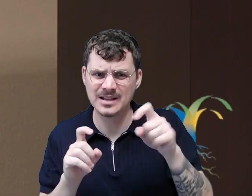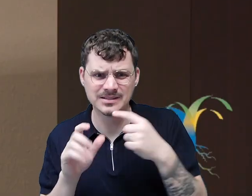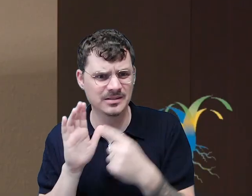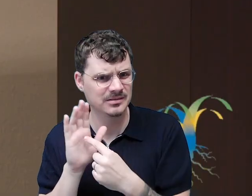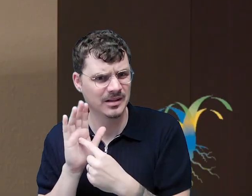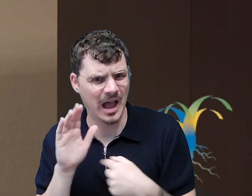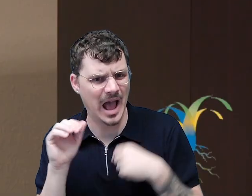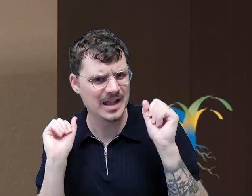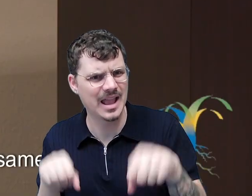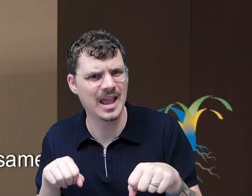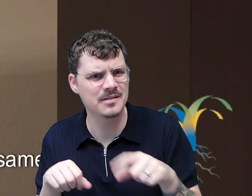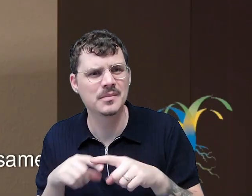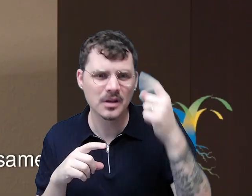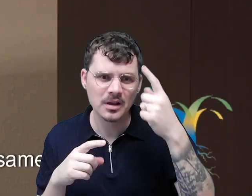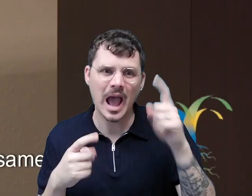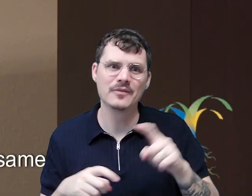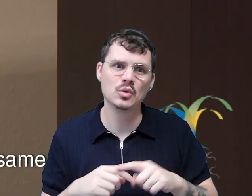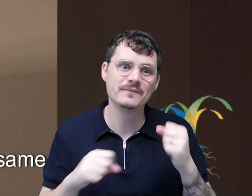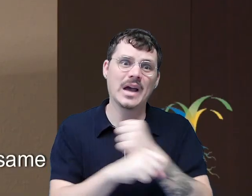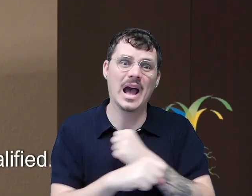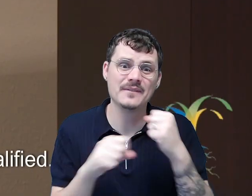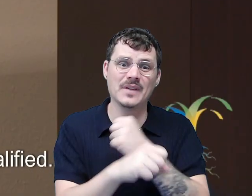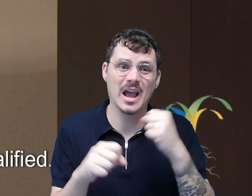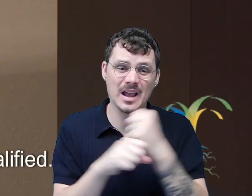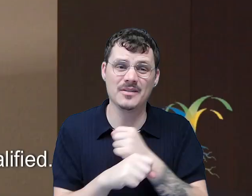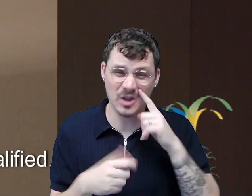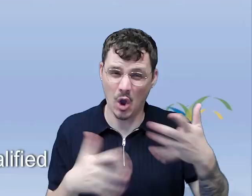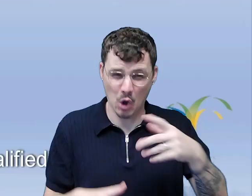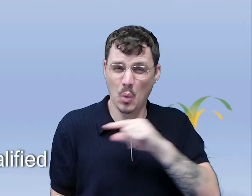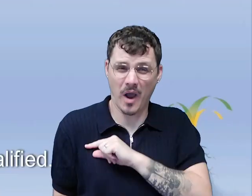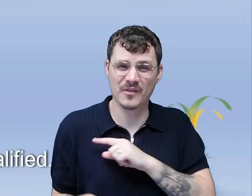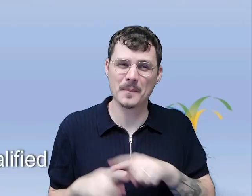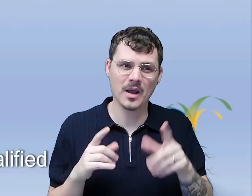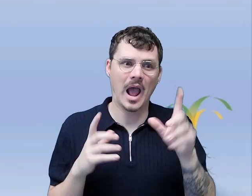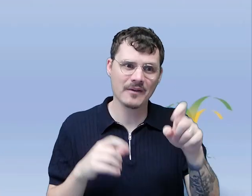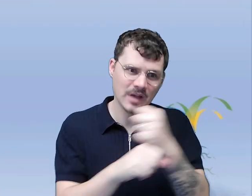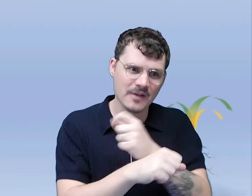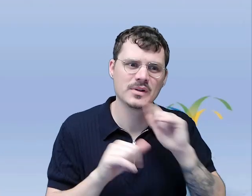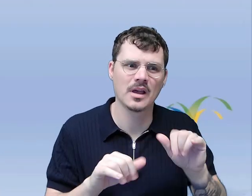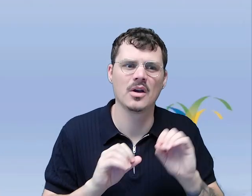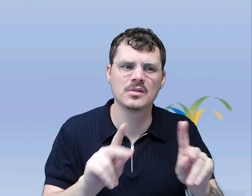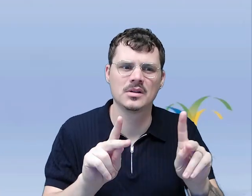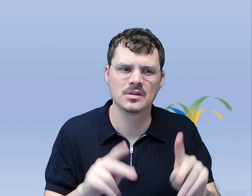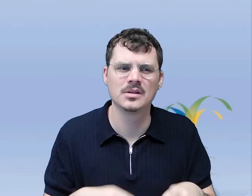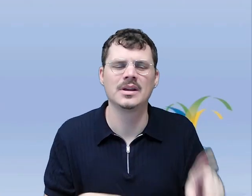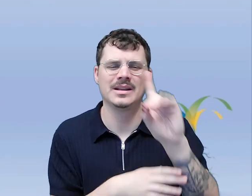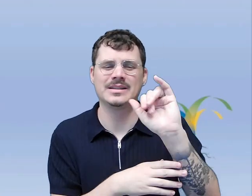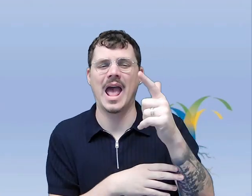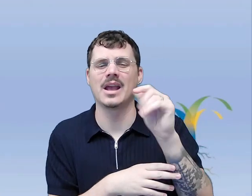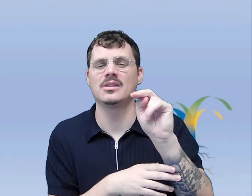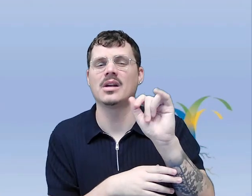did, and having to really fight for the same opportunity for which they are qualified.